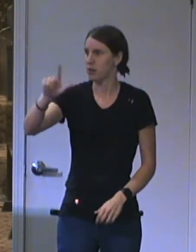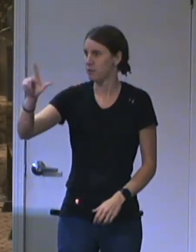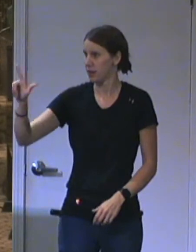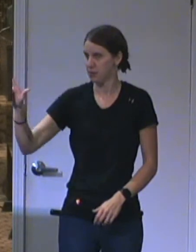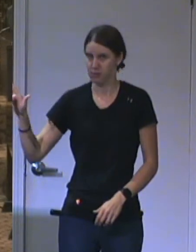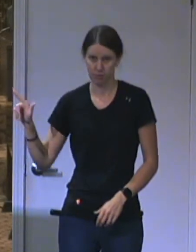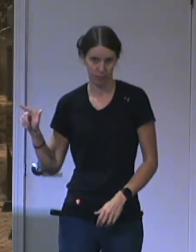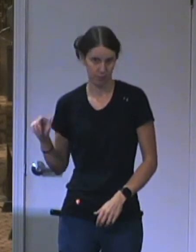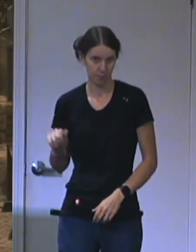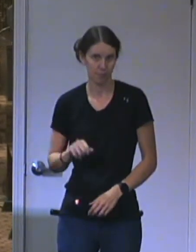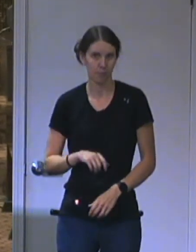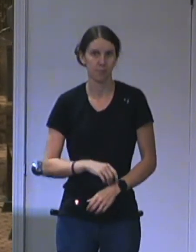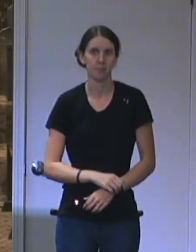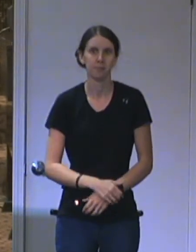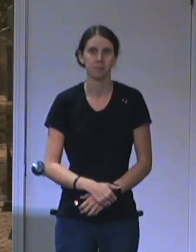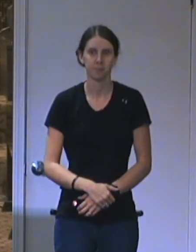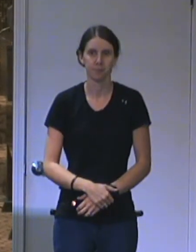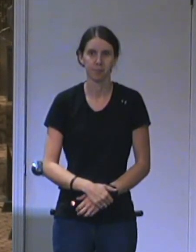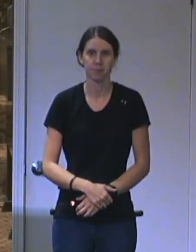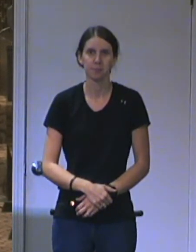us.